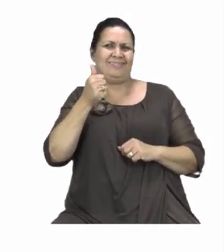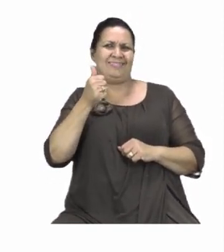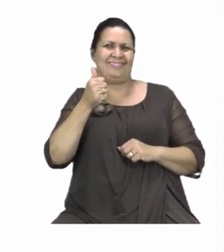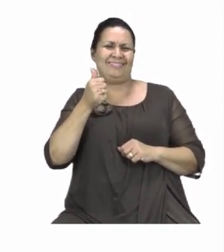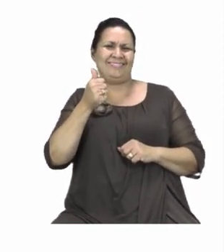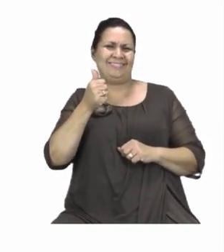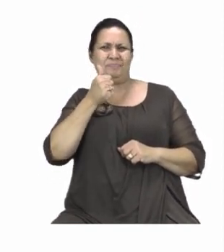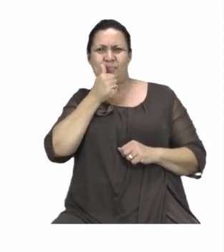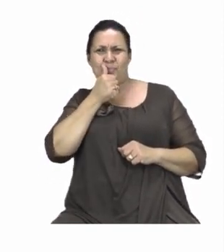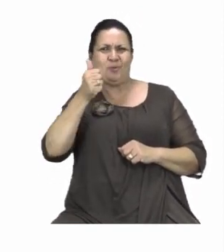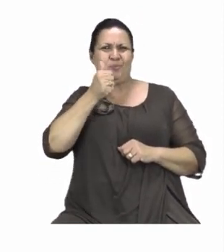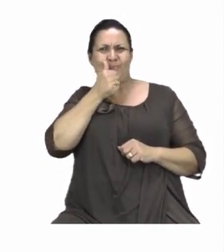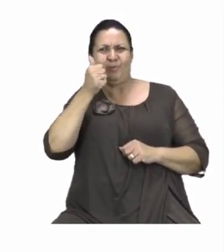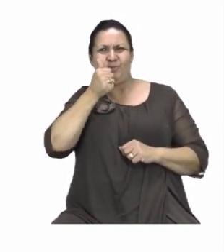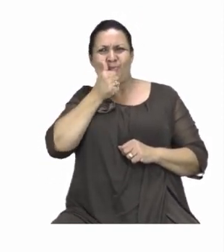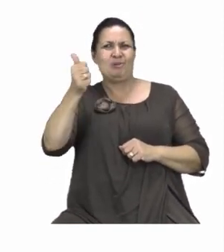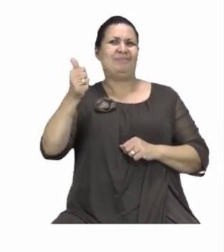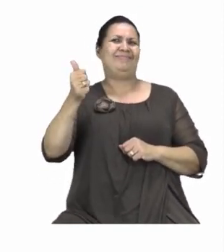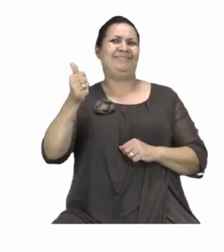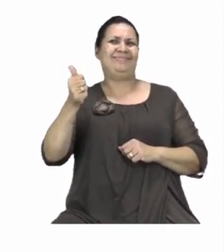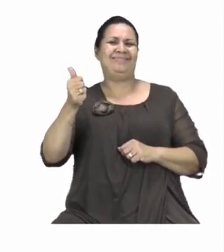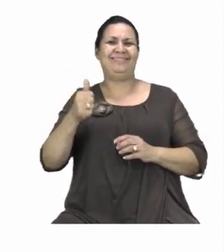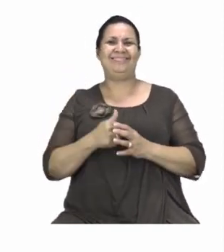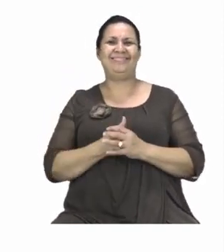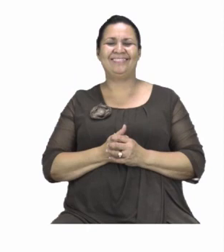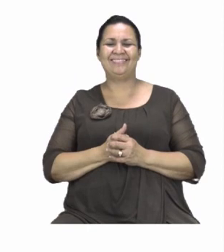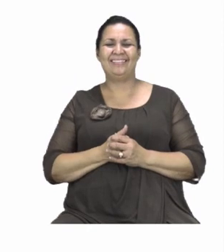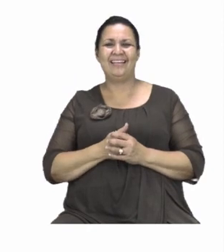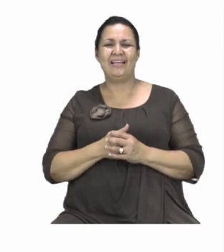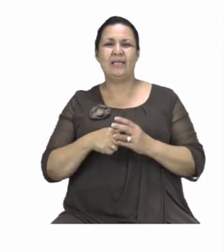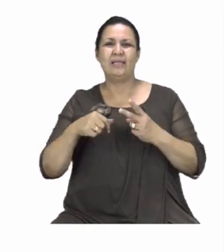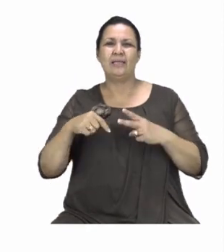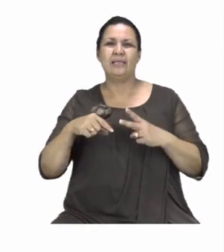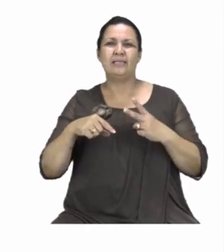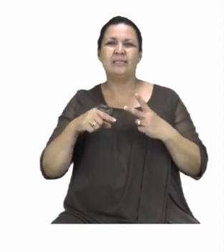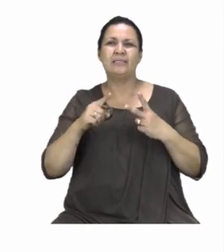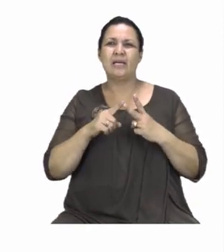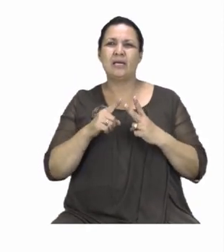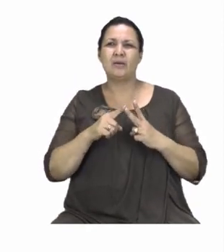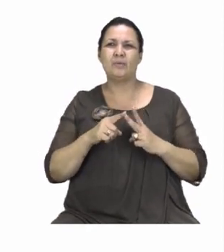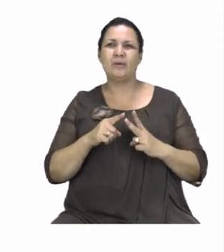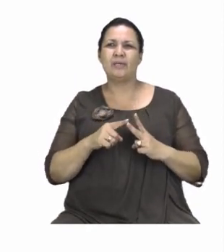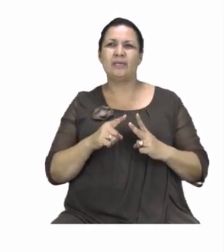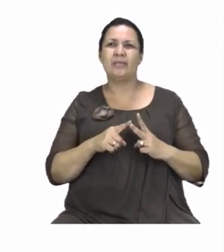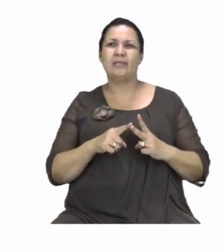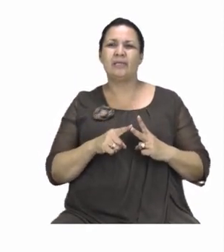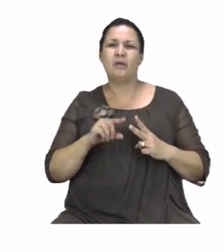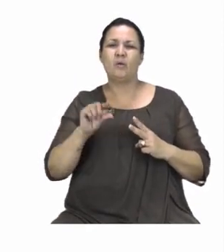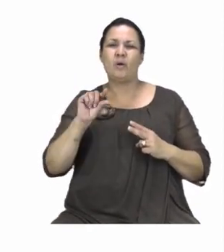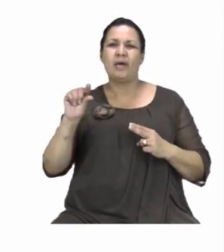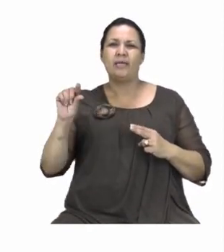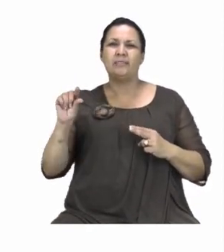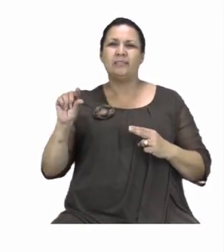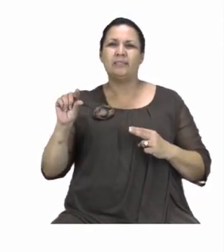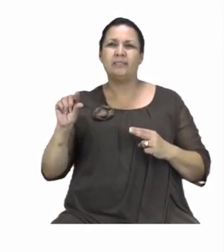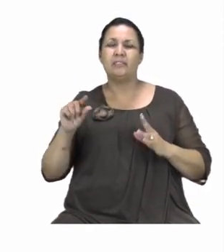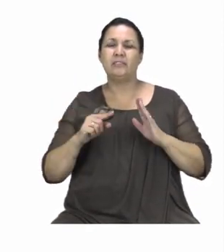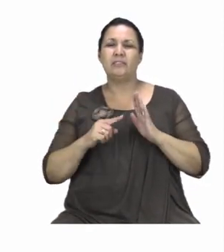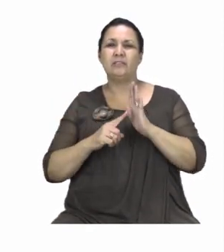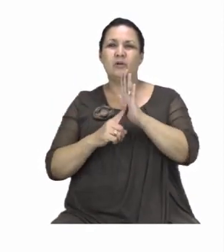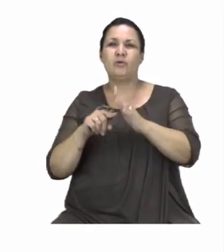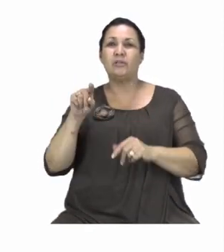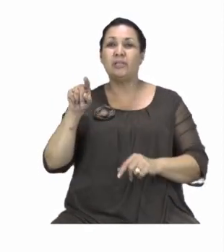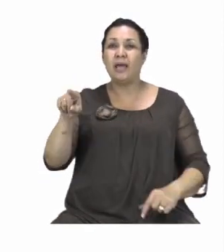Yum, yum, yum, yum. The next word we are going to learn about today is, point to the picture,